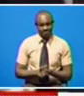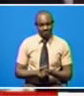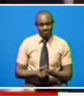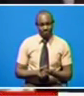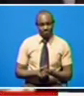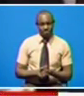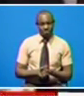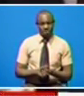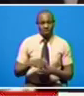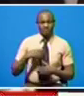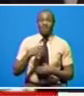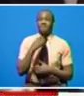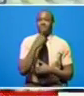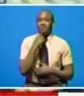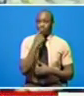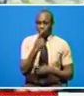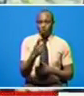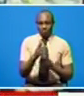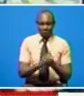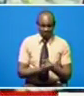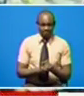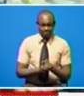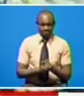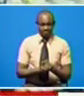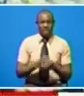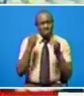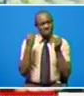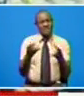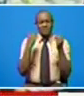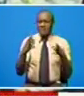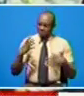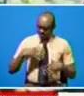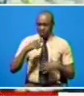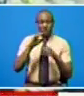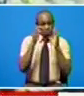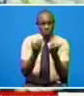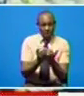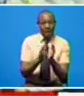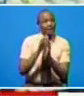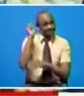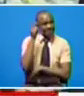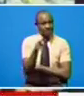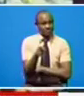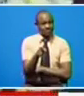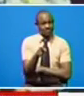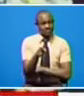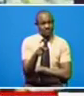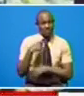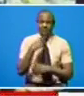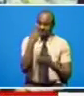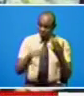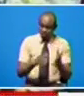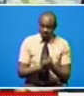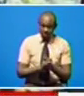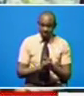Daniel Torotich Arap Moi. Met many, many people in this world and in Kenya, and I can say